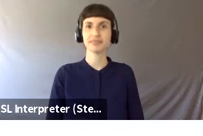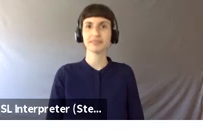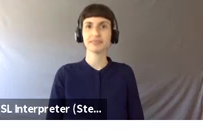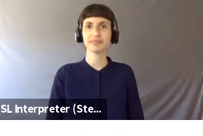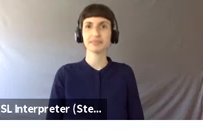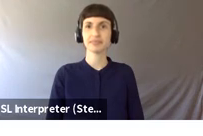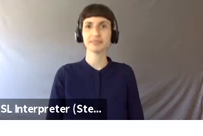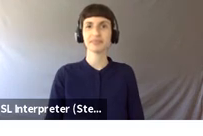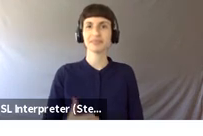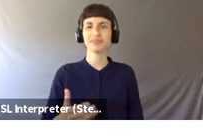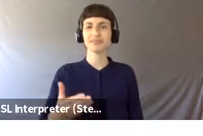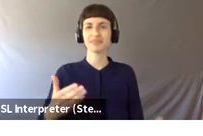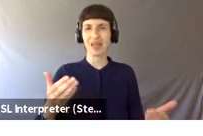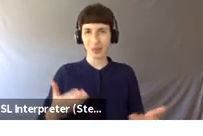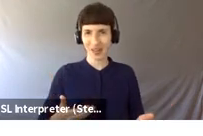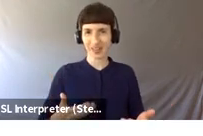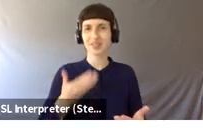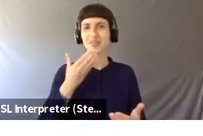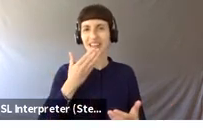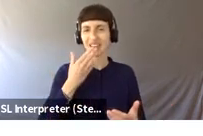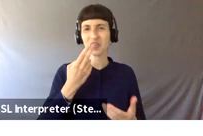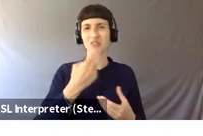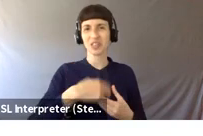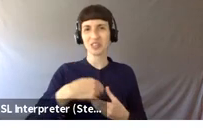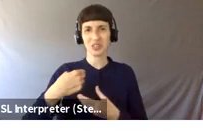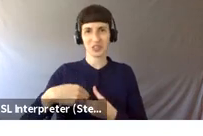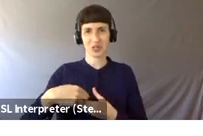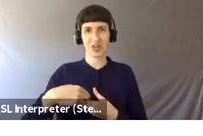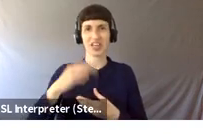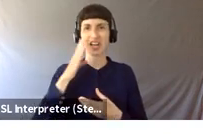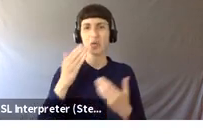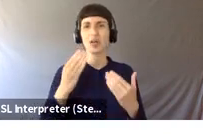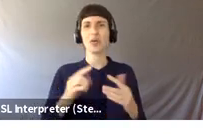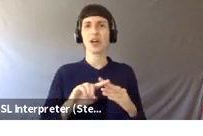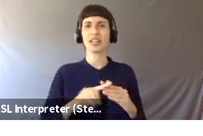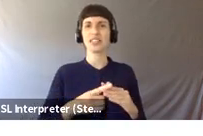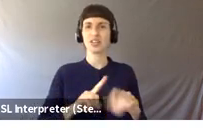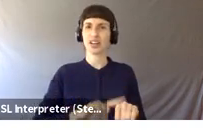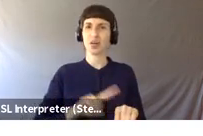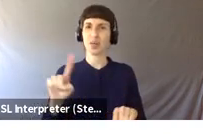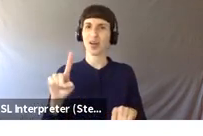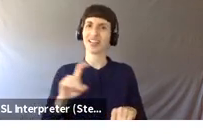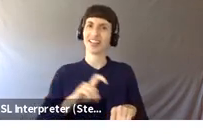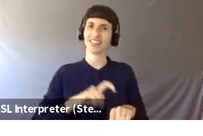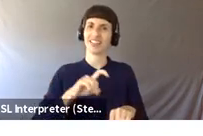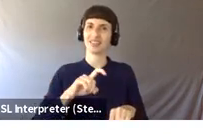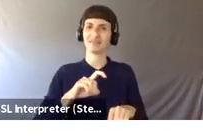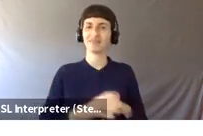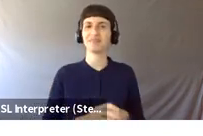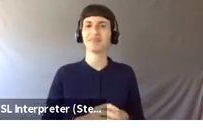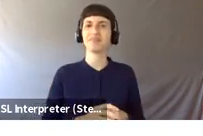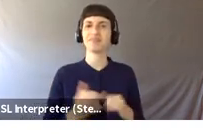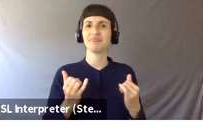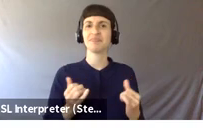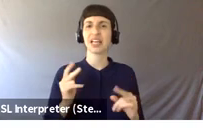Welcome. Thank you for joining us. We will get started at 1 o'clock. We're just watching as people join